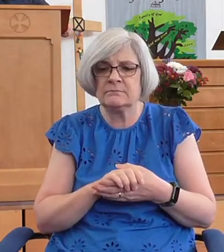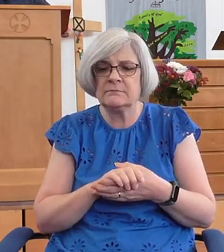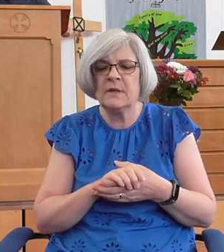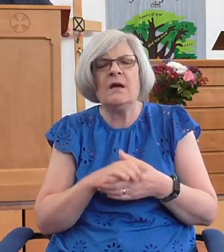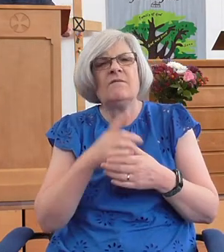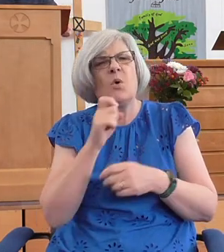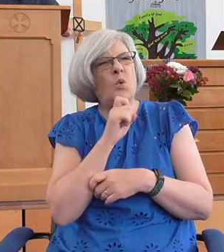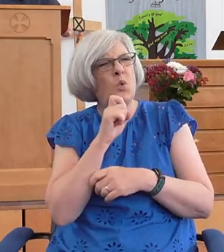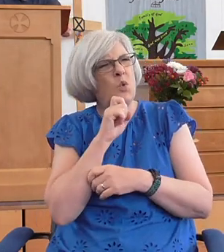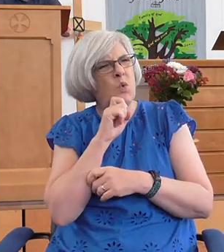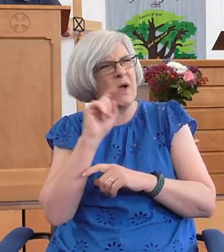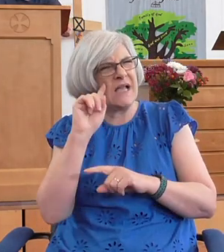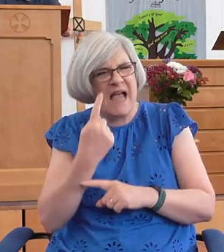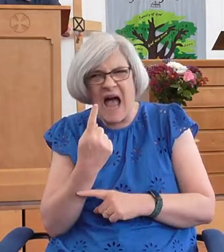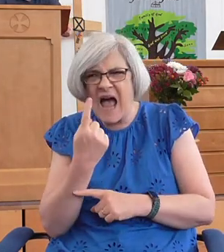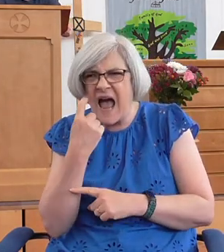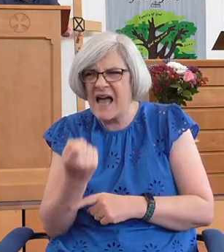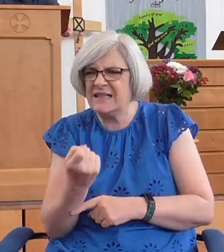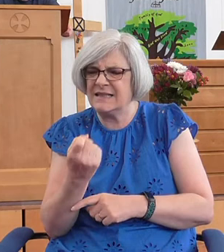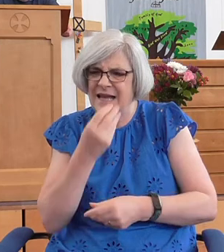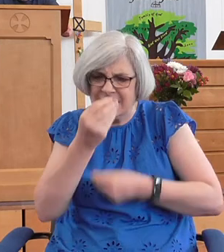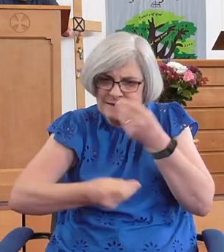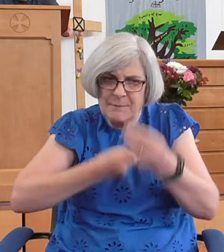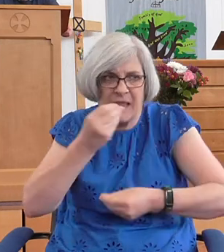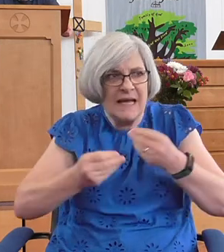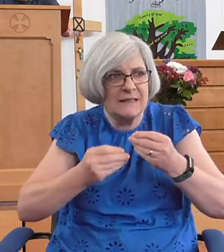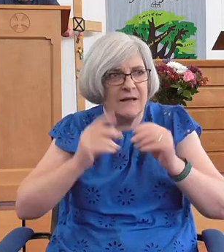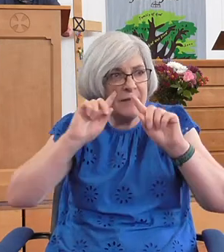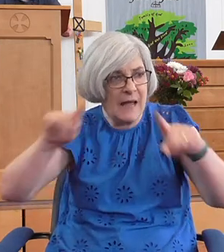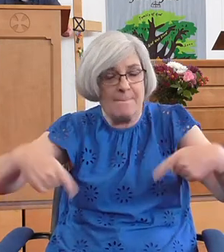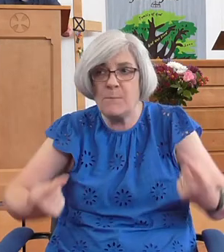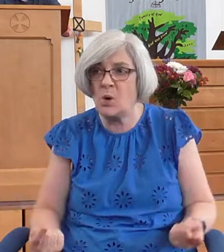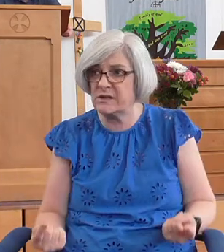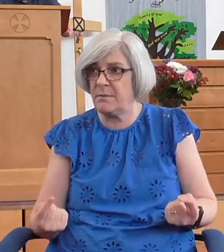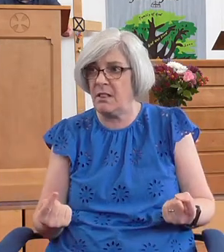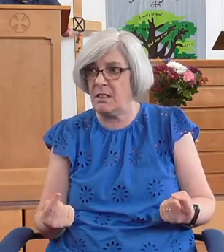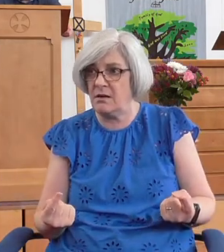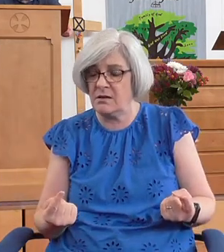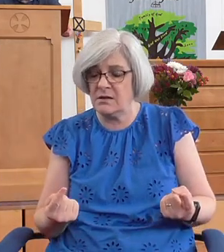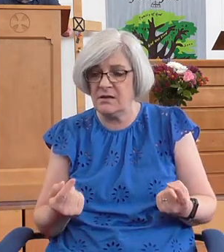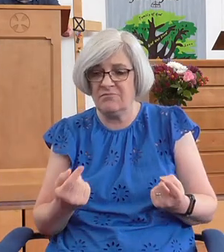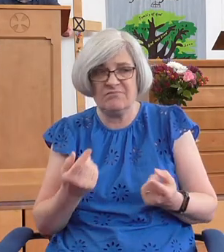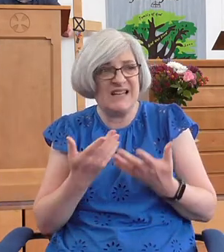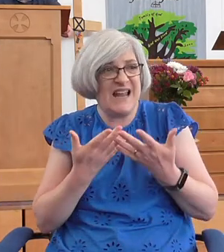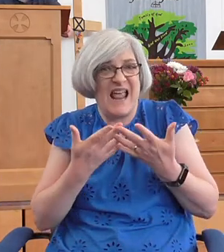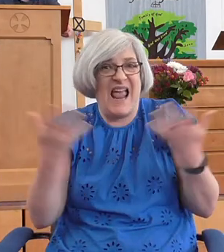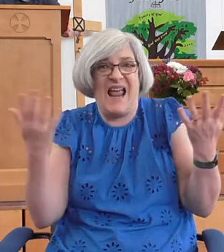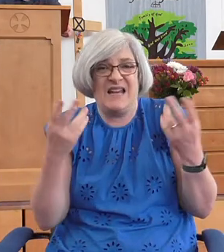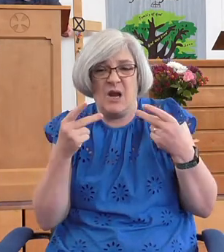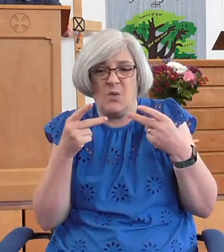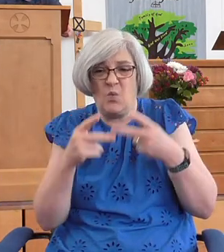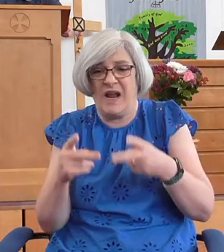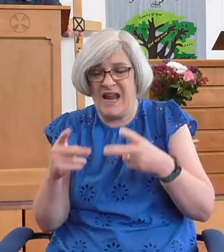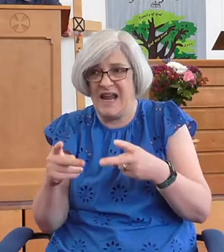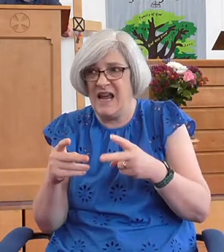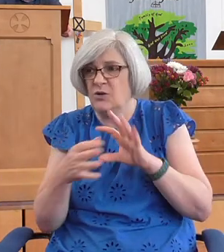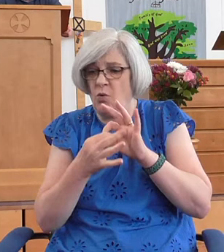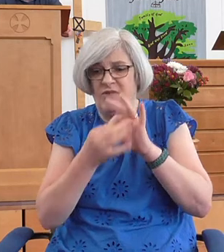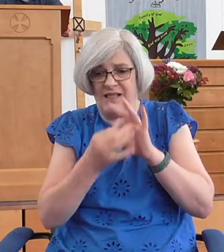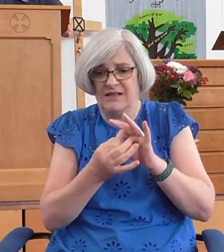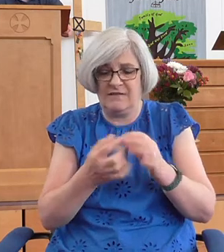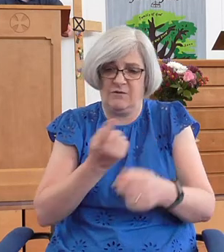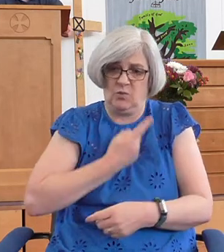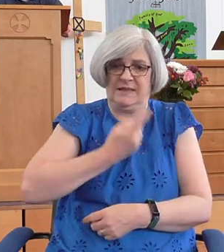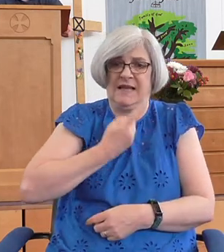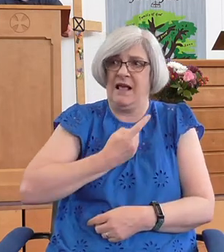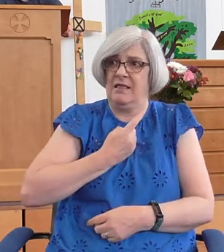"For who is to define the possible and the impossible in any way which is not relative to his own position in time